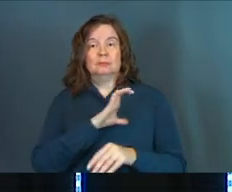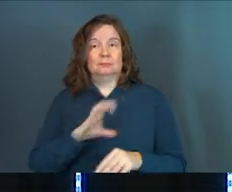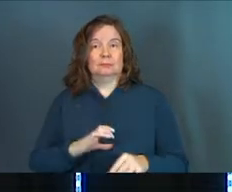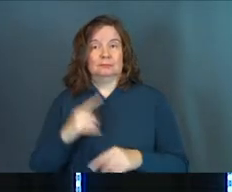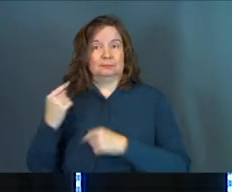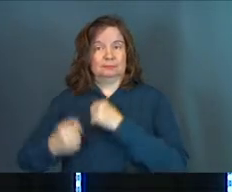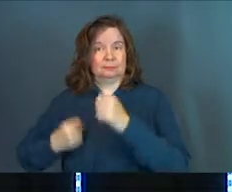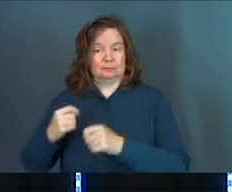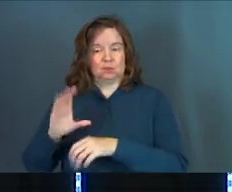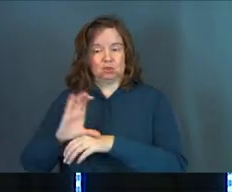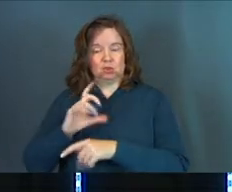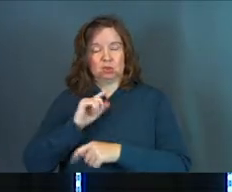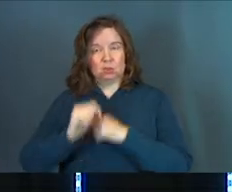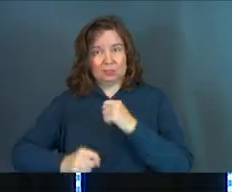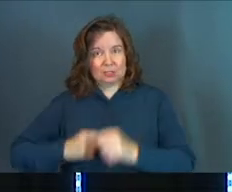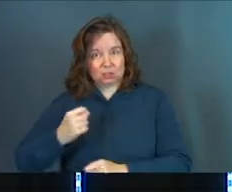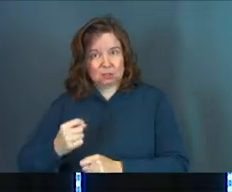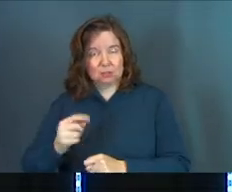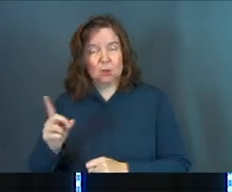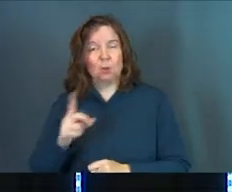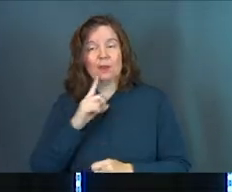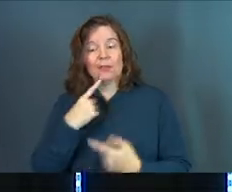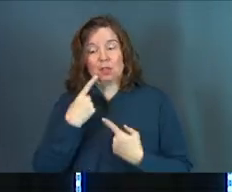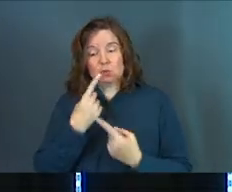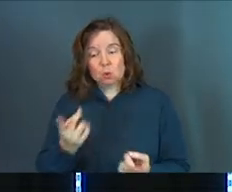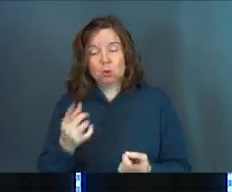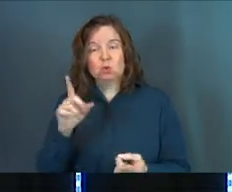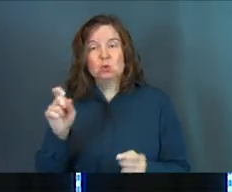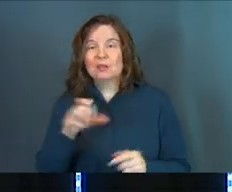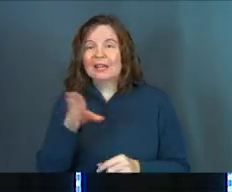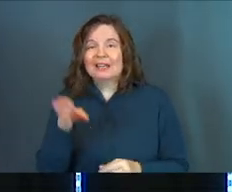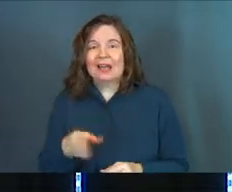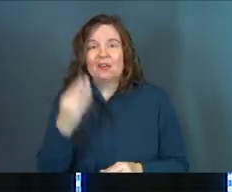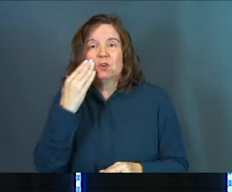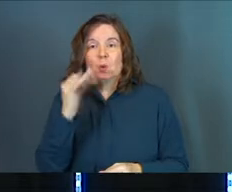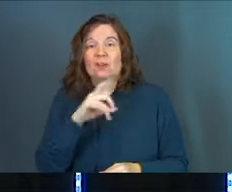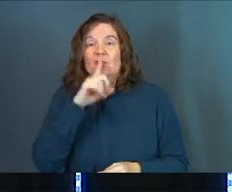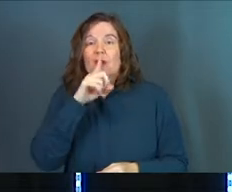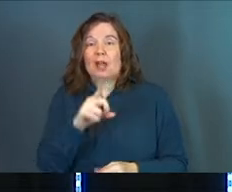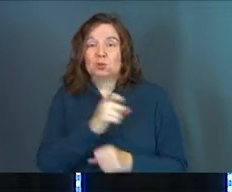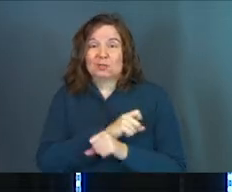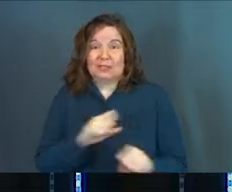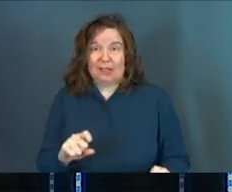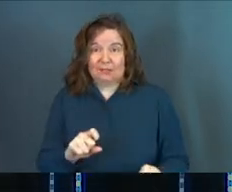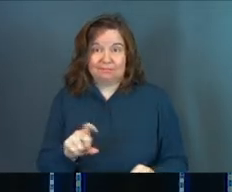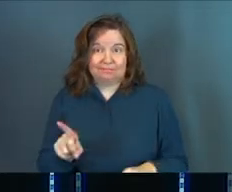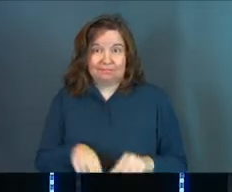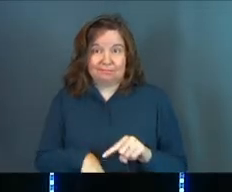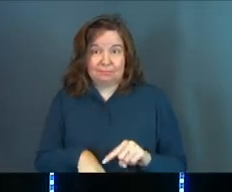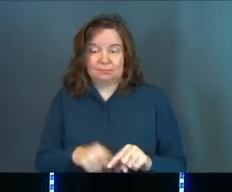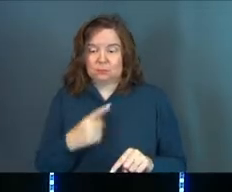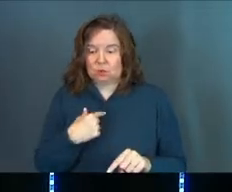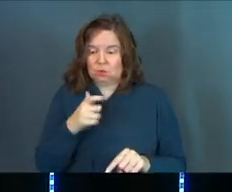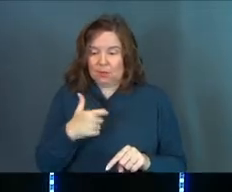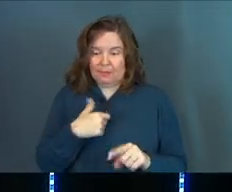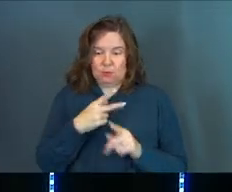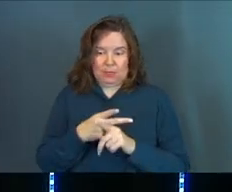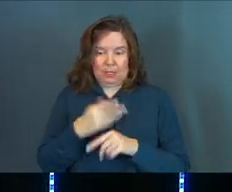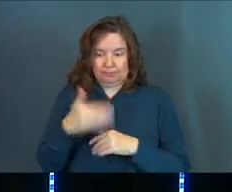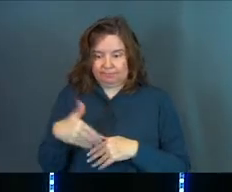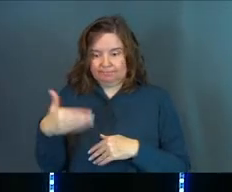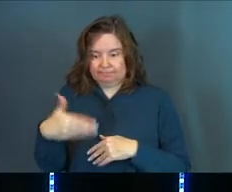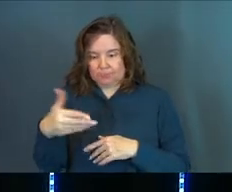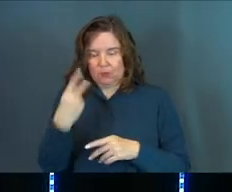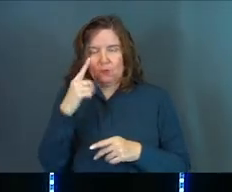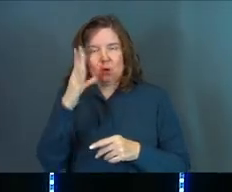Christian traditions and church traditions where they told you that you could never know if you're actually saved. That you just have to keep doing